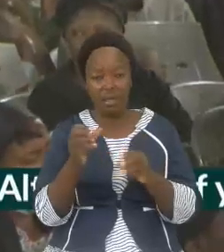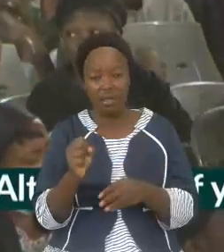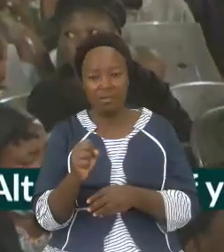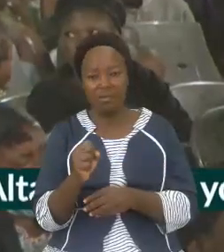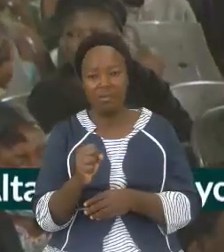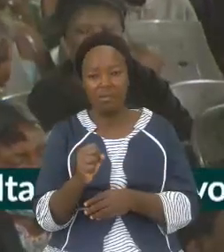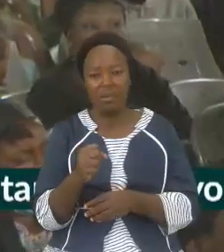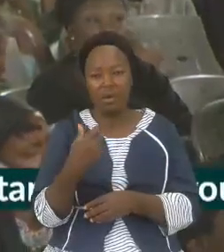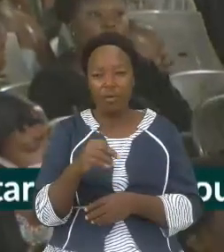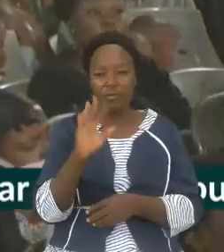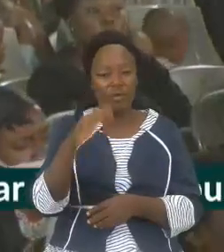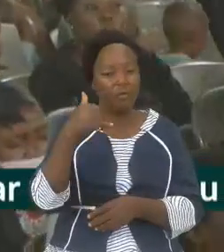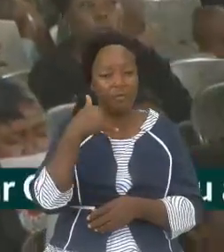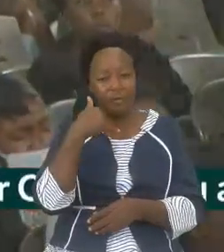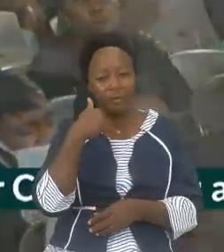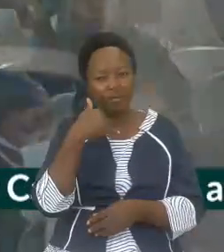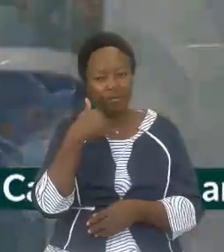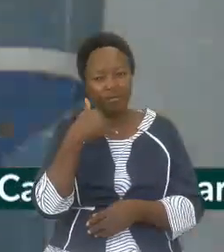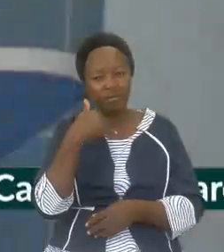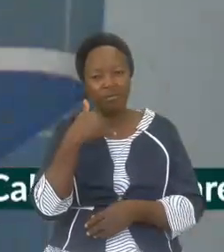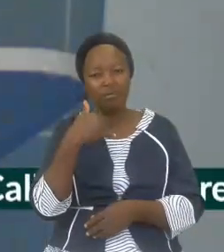of your phone